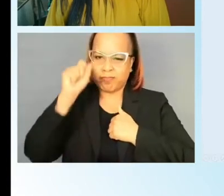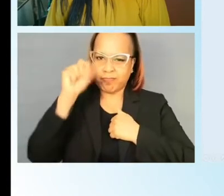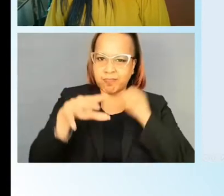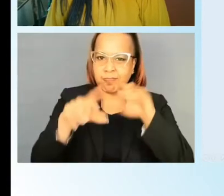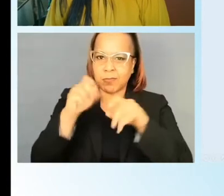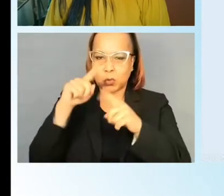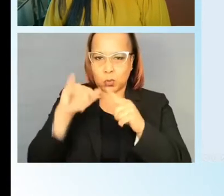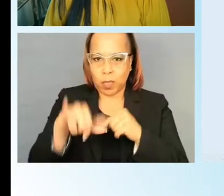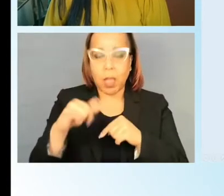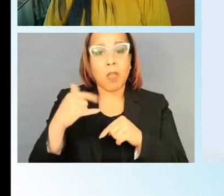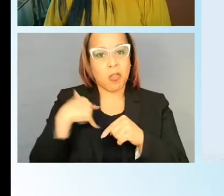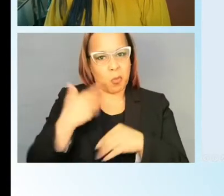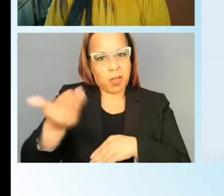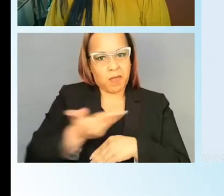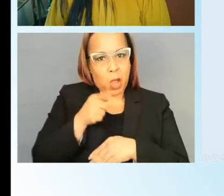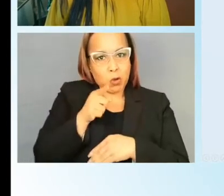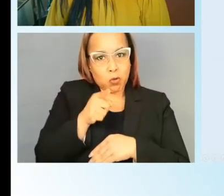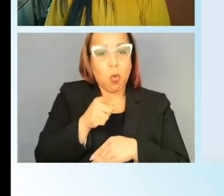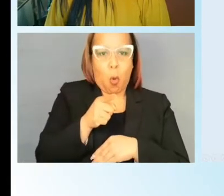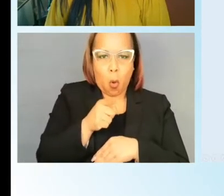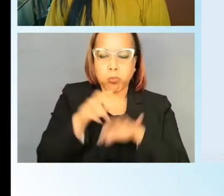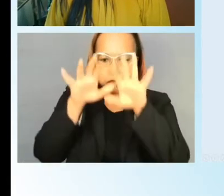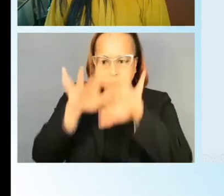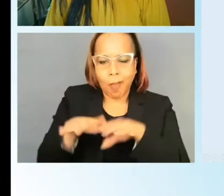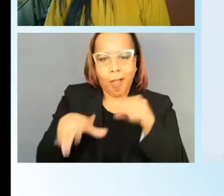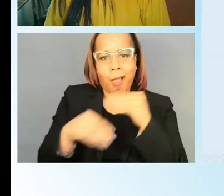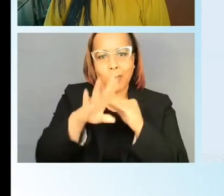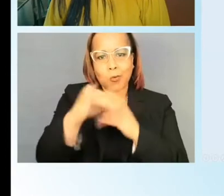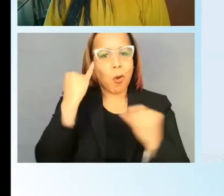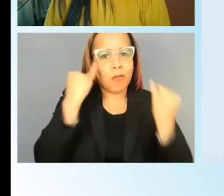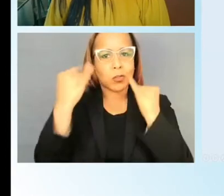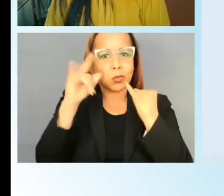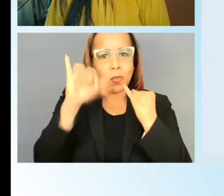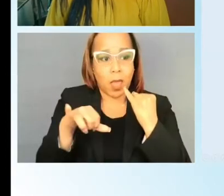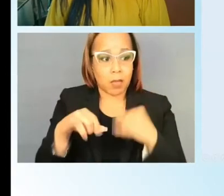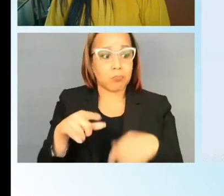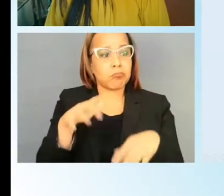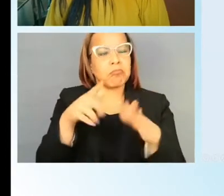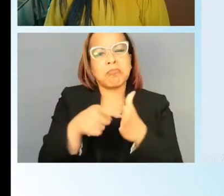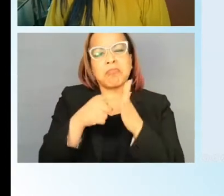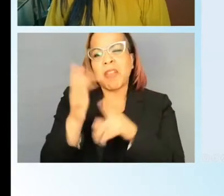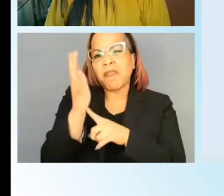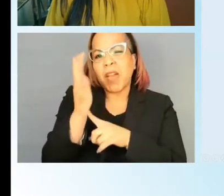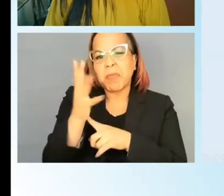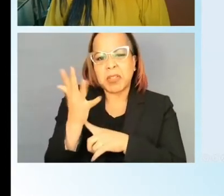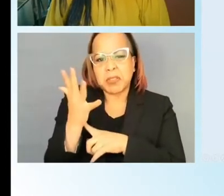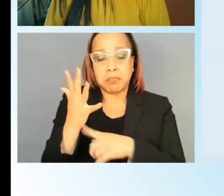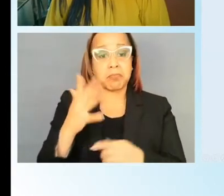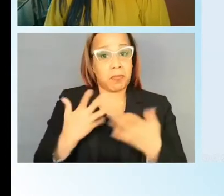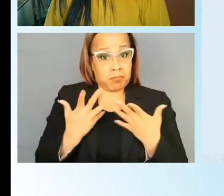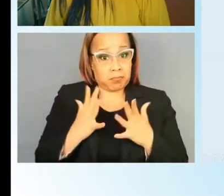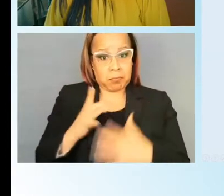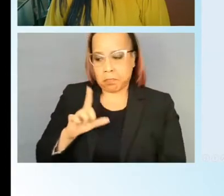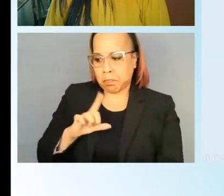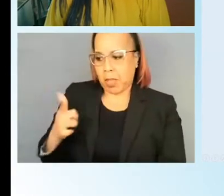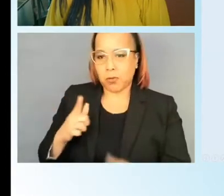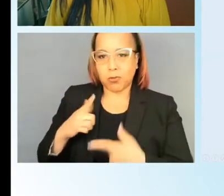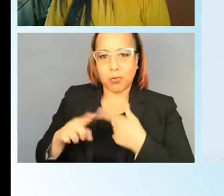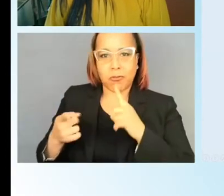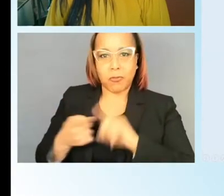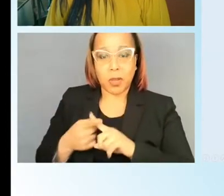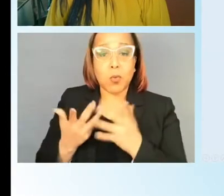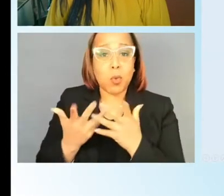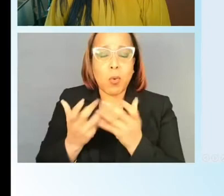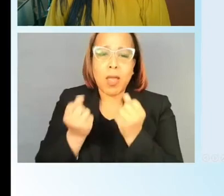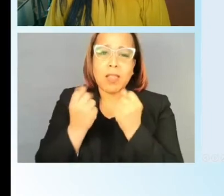to add your vision today. And if you do, it only takes 5 minutes, pass it to a friend. We want as many